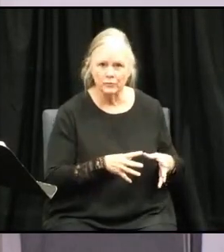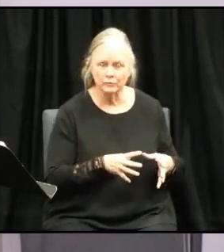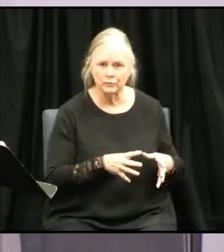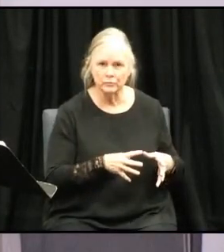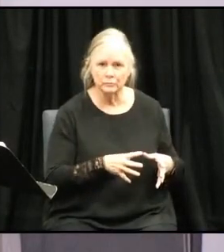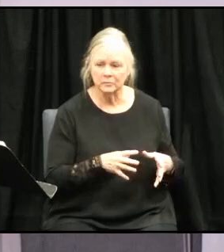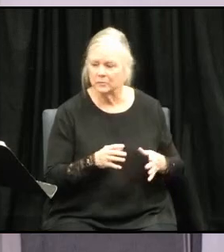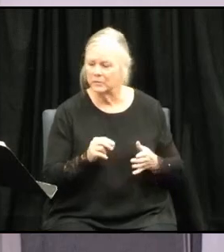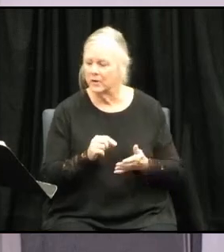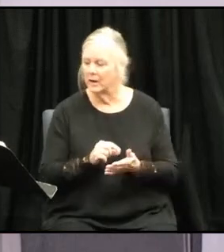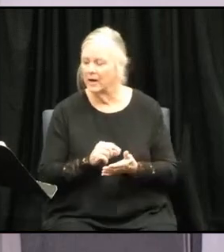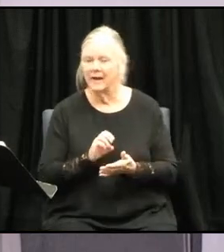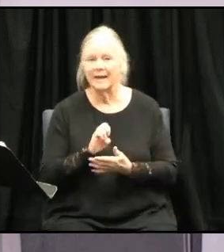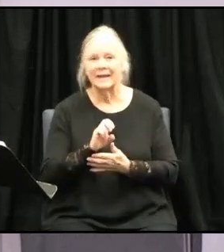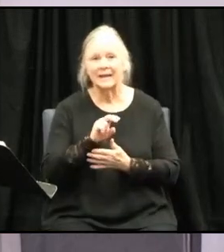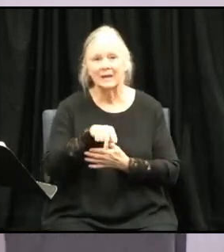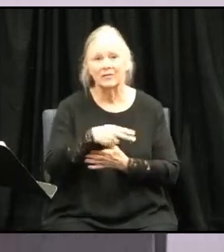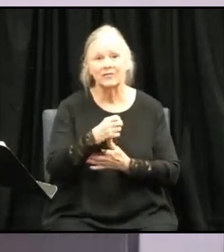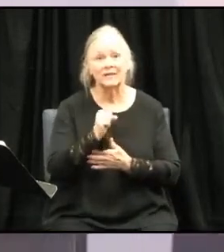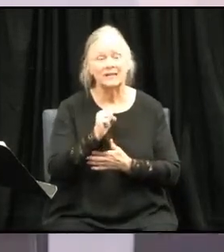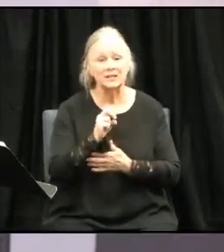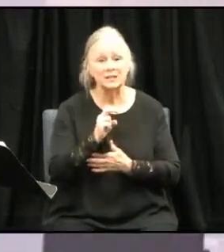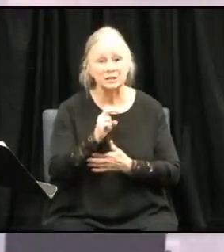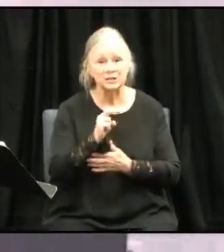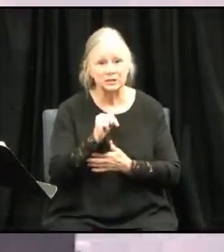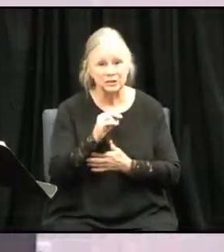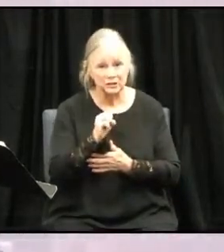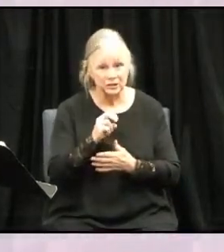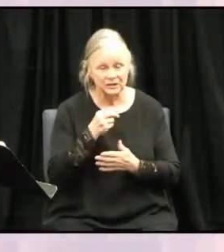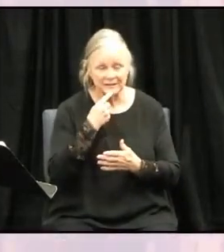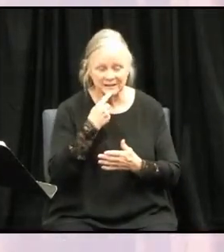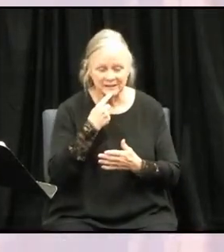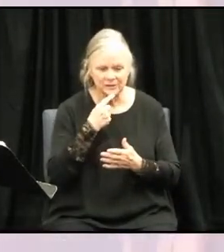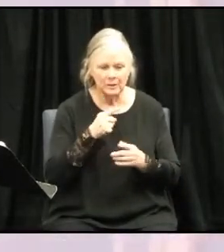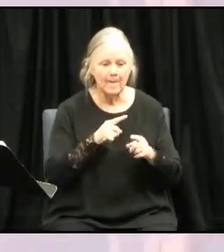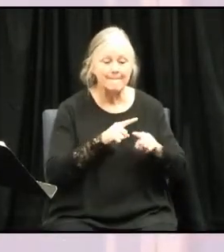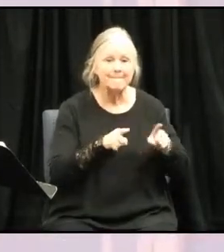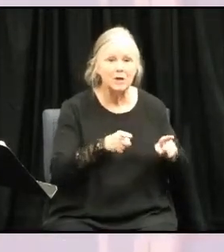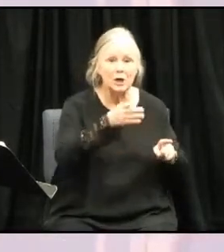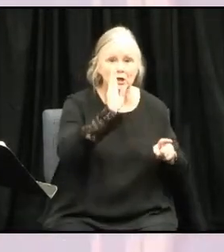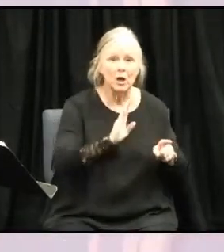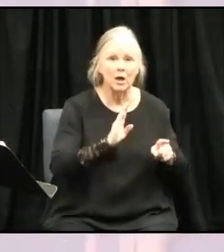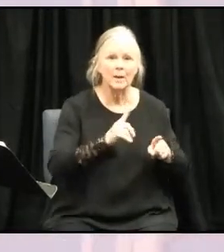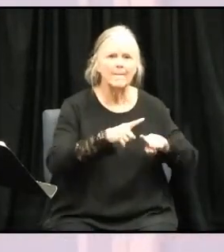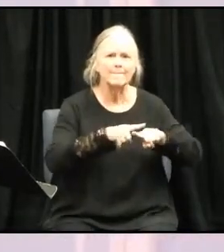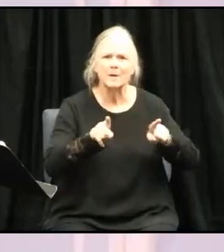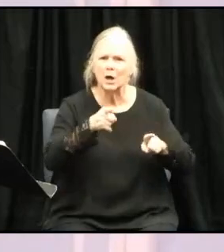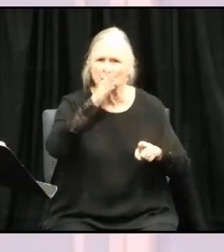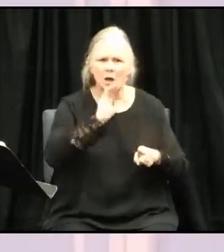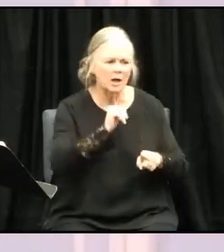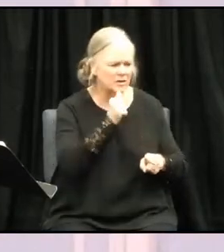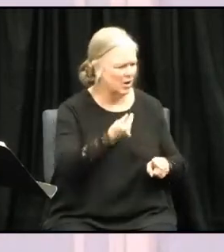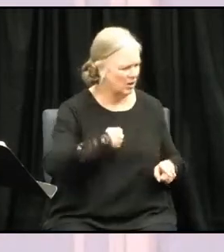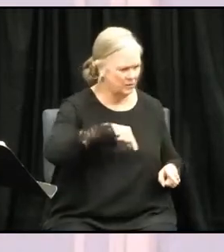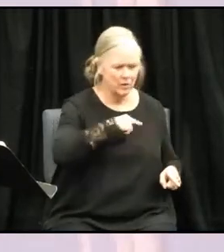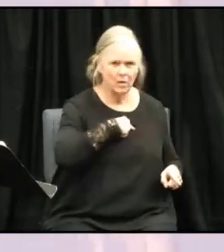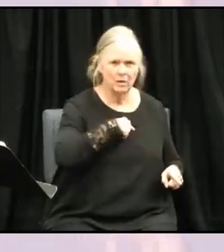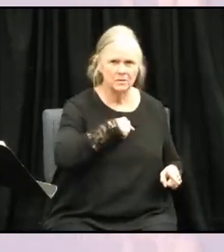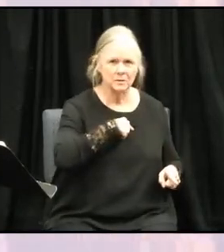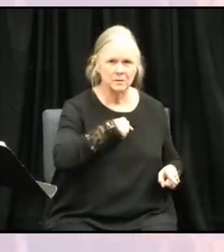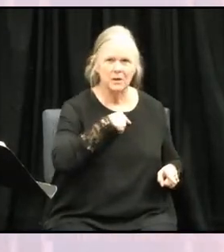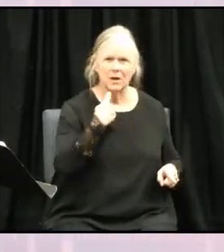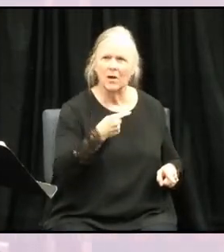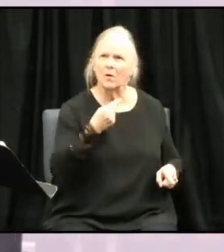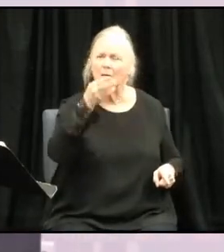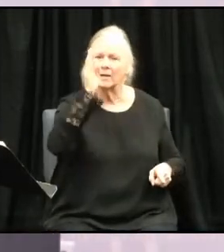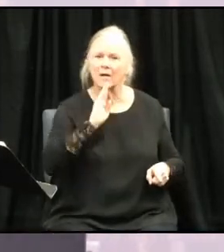this way. But God, not but us or anything else, but God, who is rich in